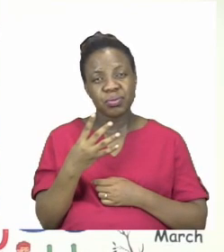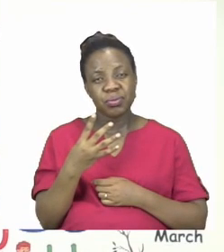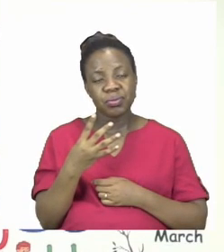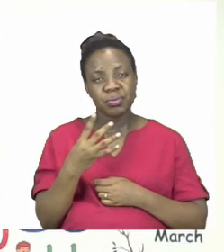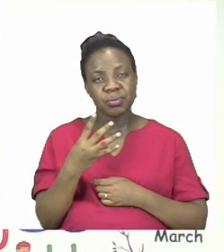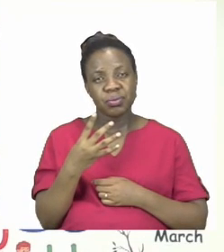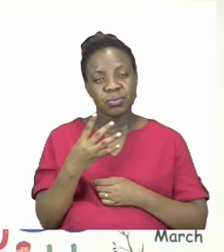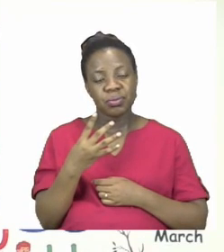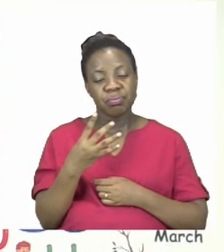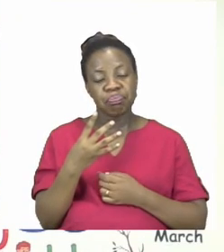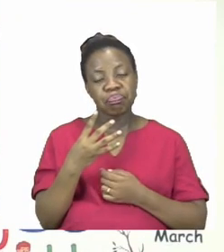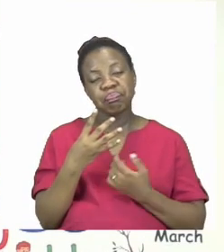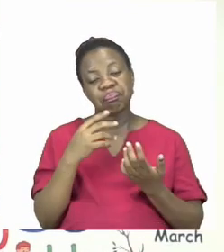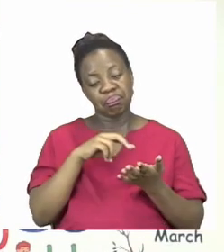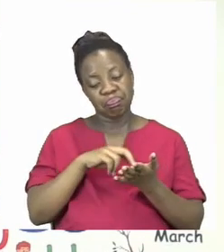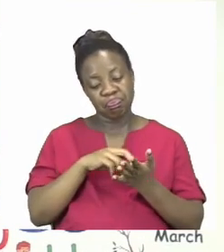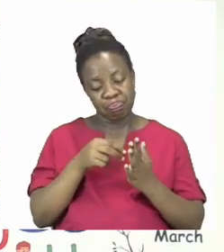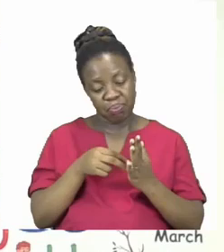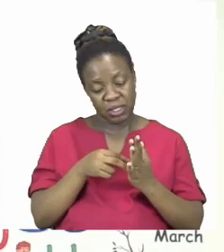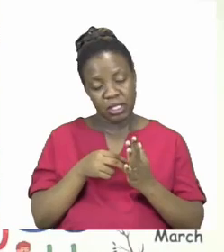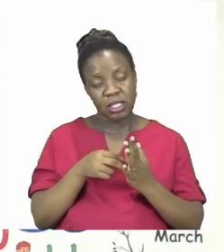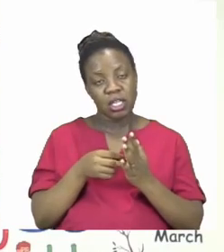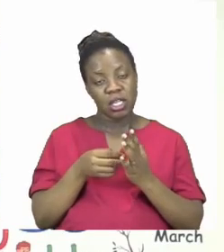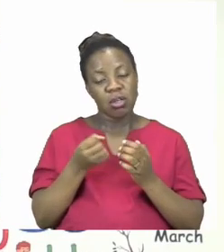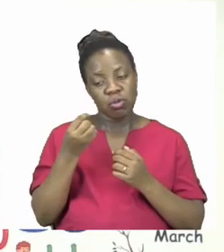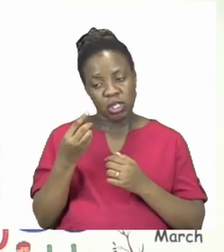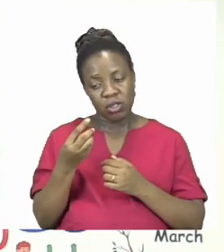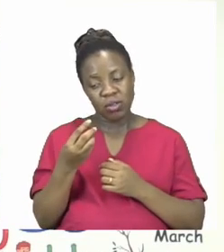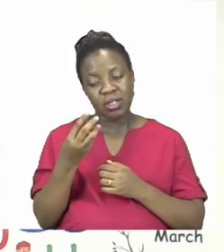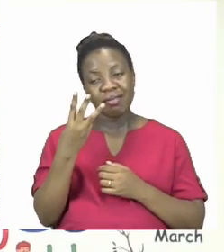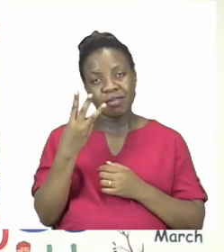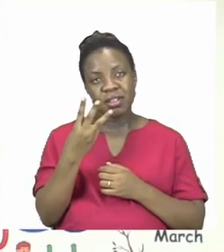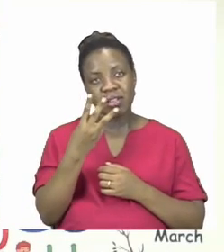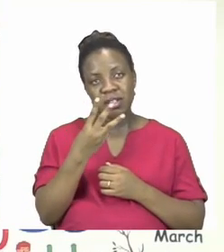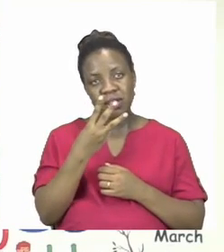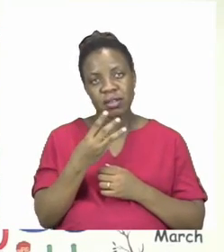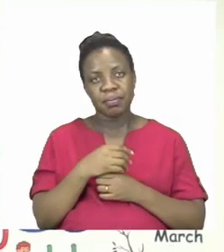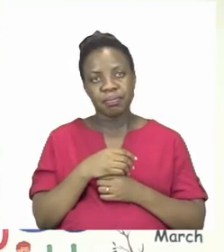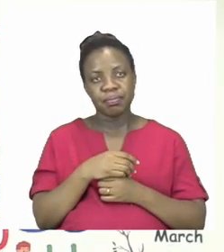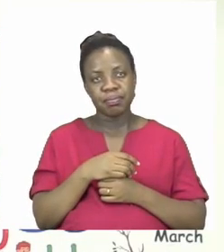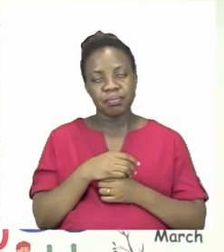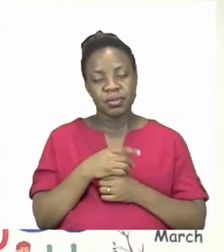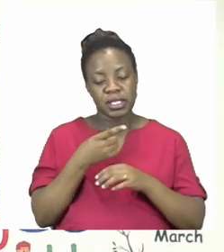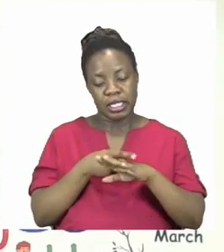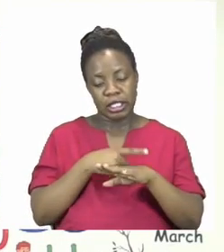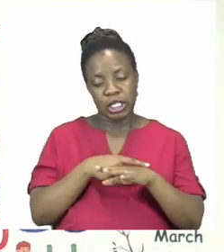in 3s until we get to 4. Let's go. 3,